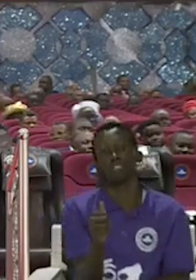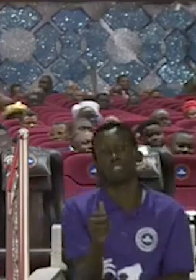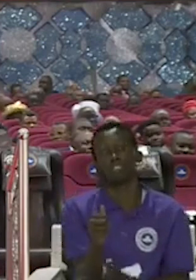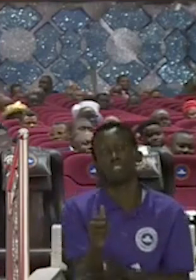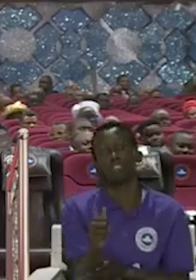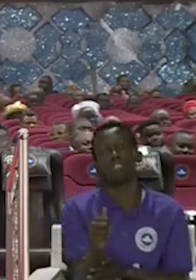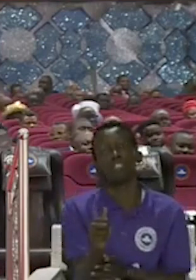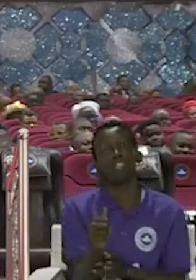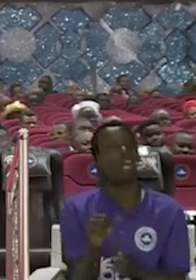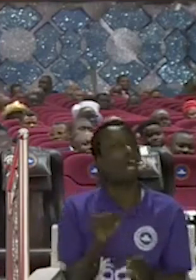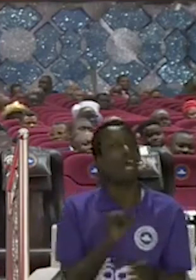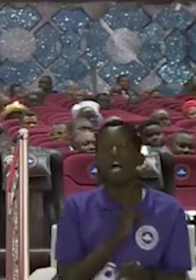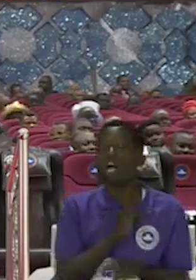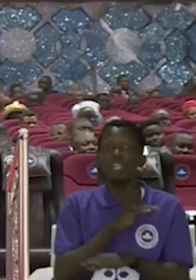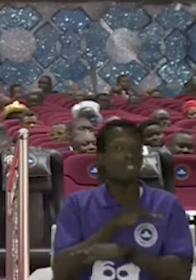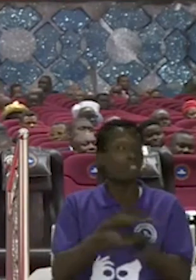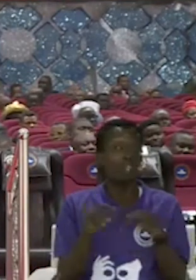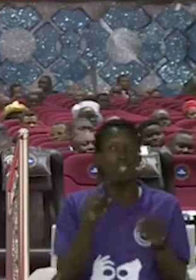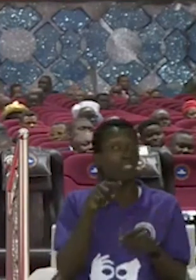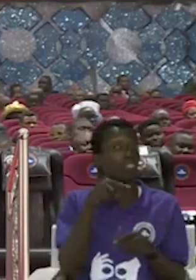tithes. I didn't say that.